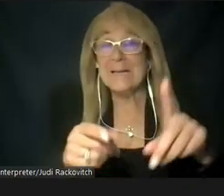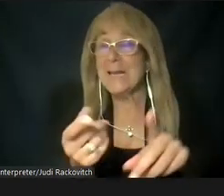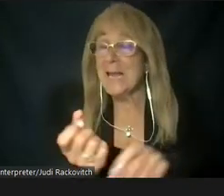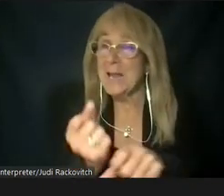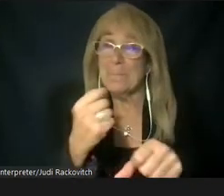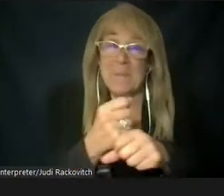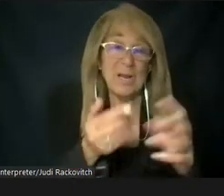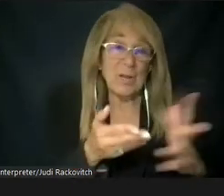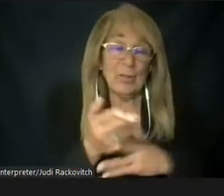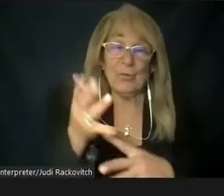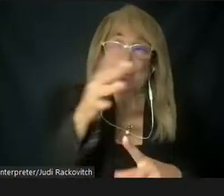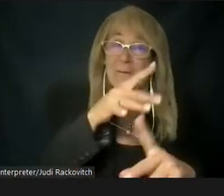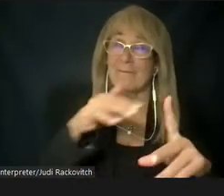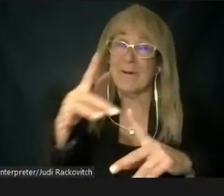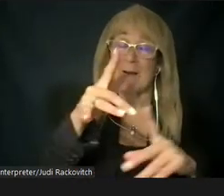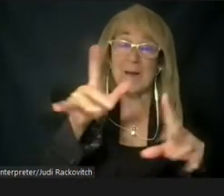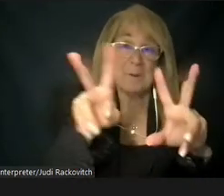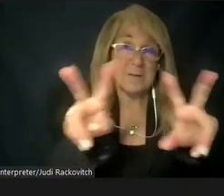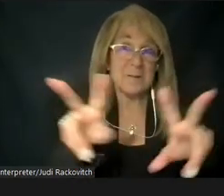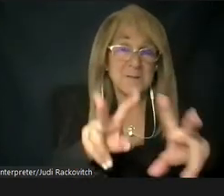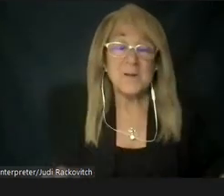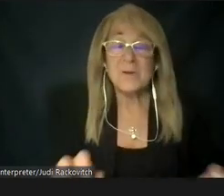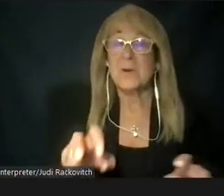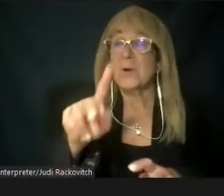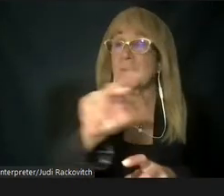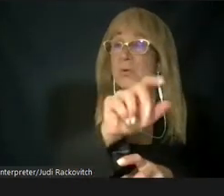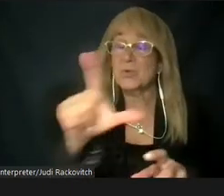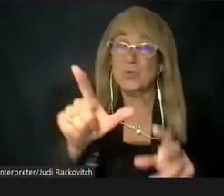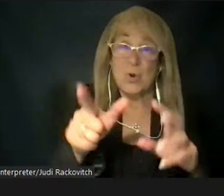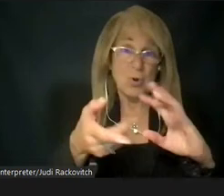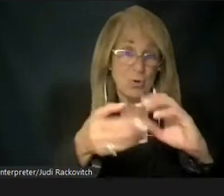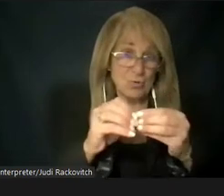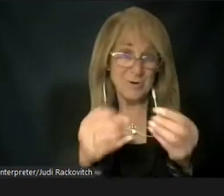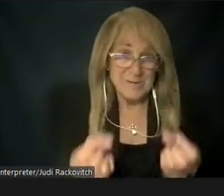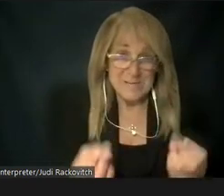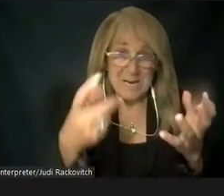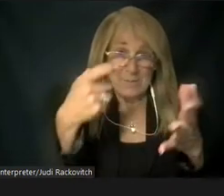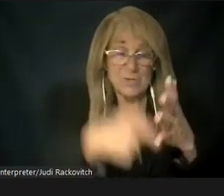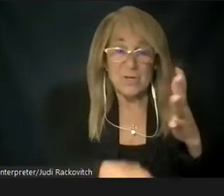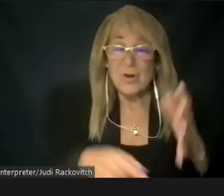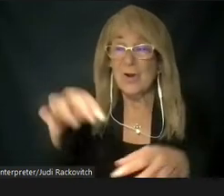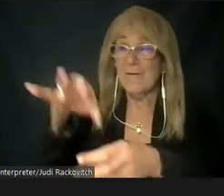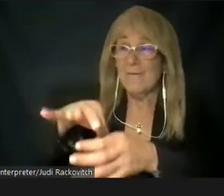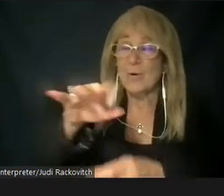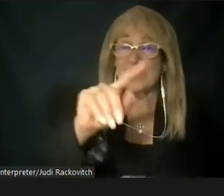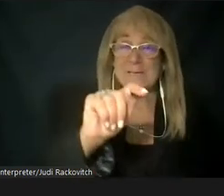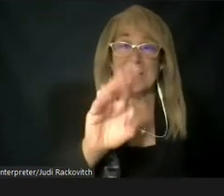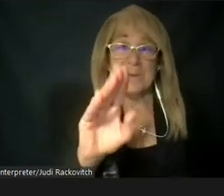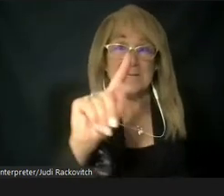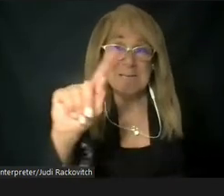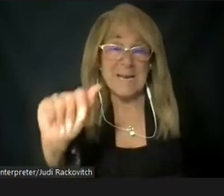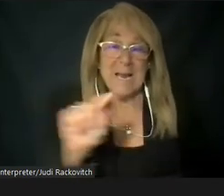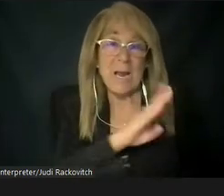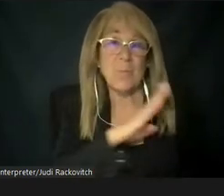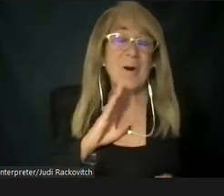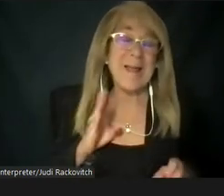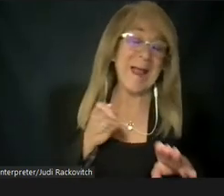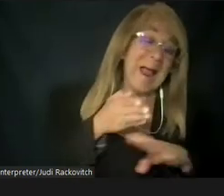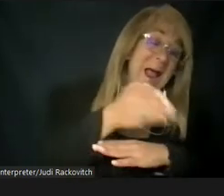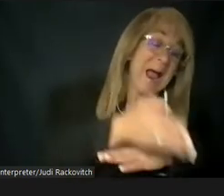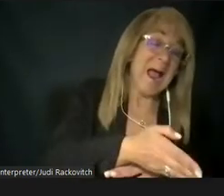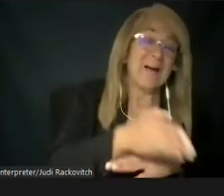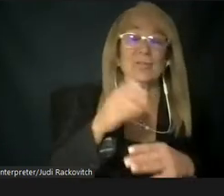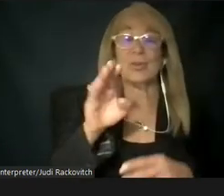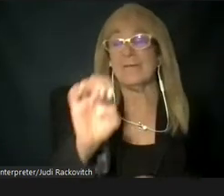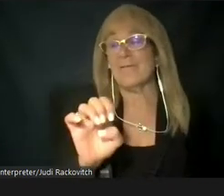Indeed, the toll rates, as noted previously, will ultimately be set by a vote of the TBTA board after the environmental review process